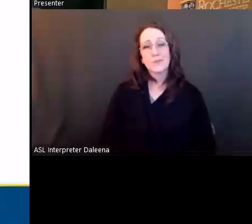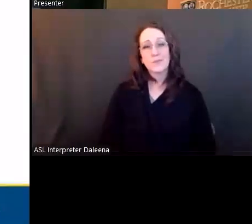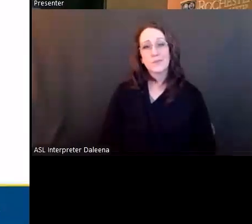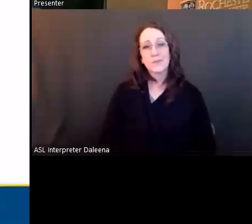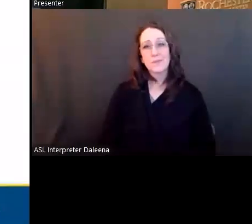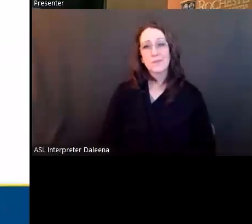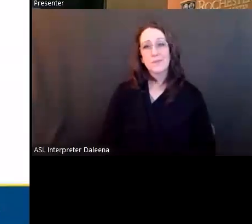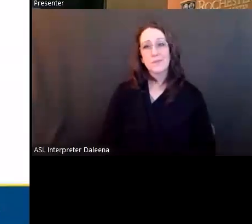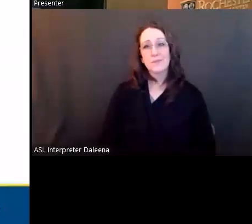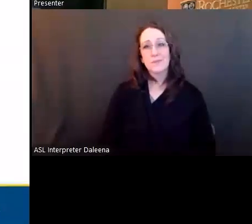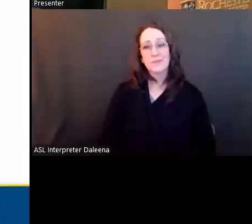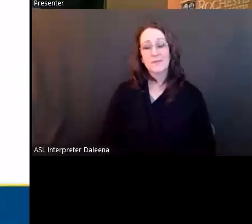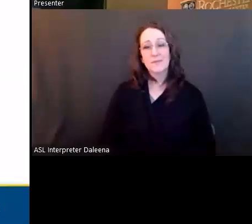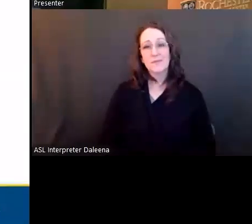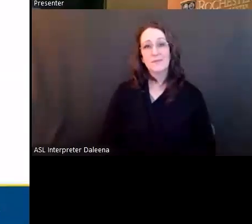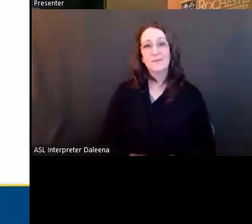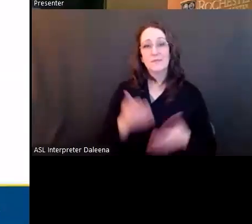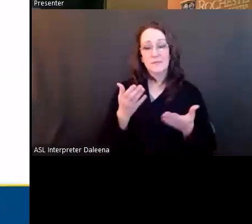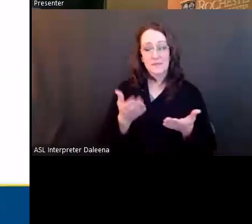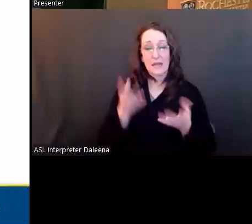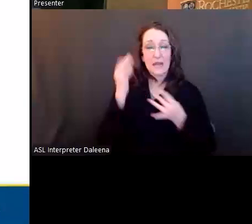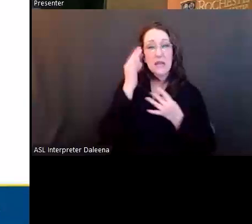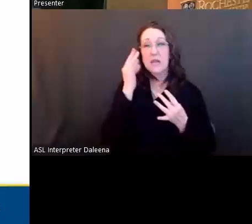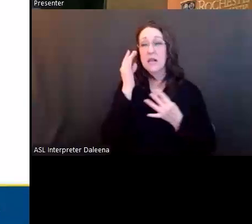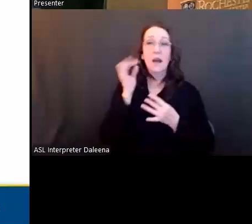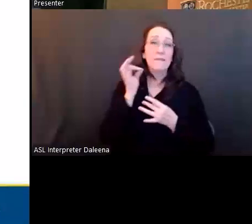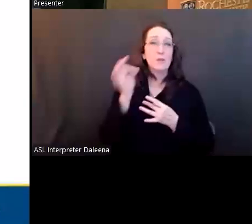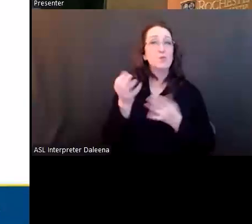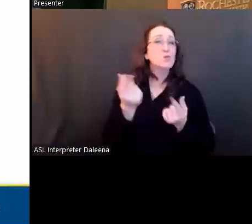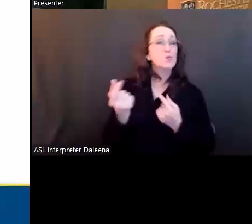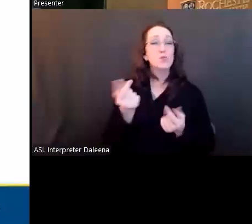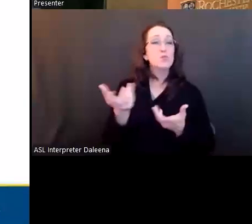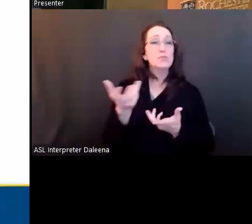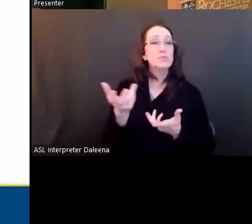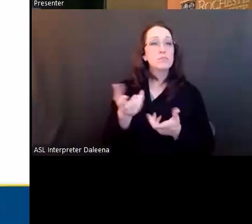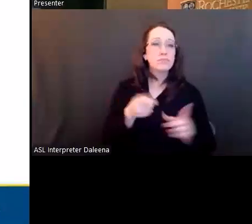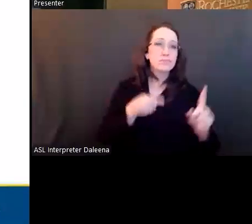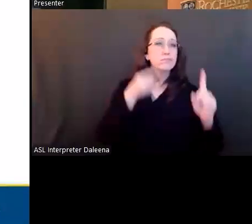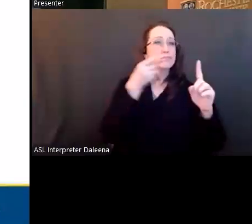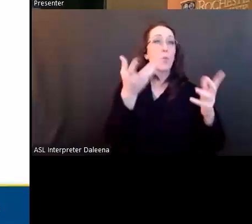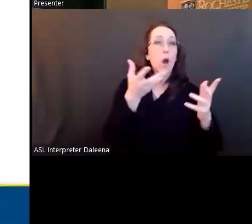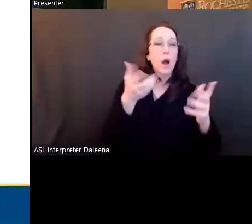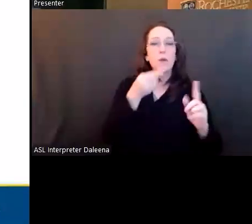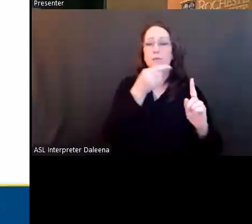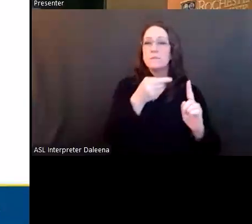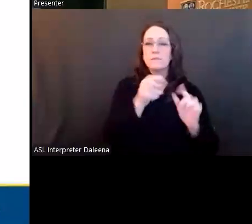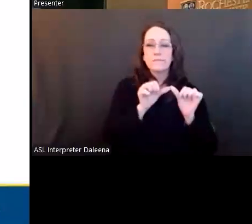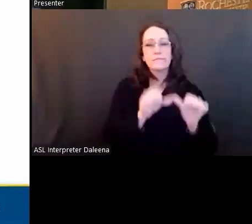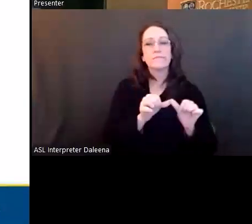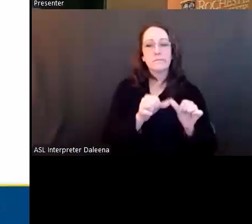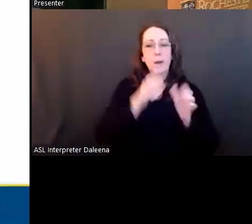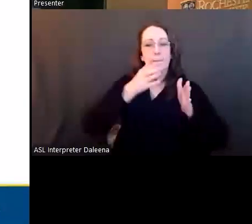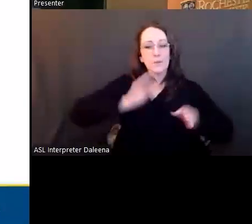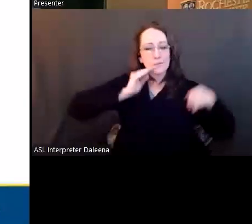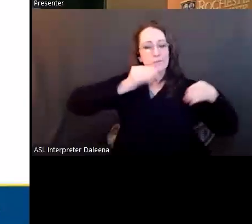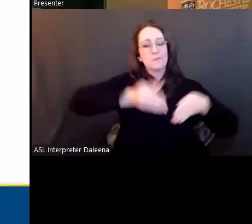Okay. So in thinking about future directions, our primary goal is to continue to utilize a person-centered